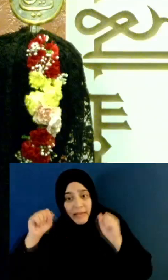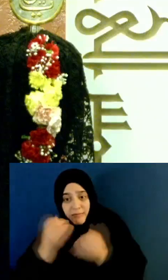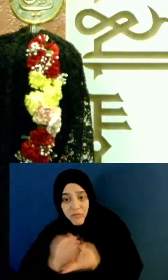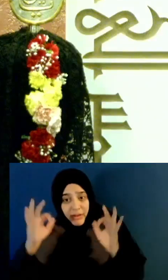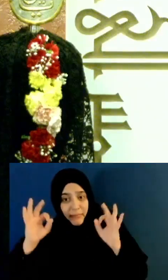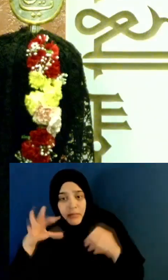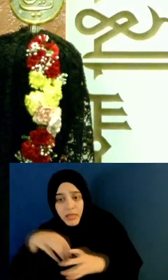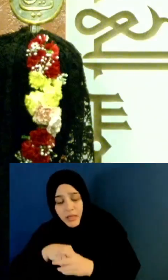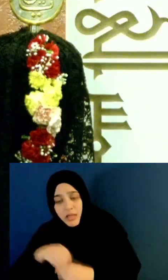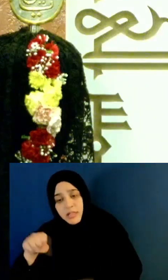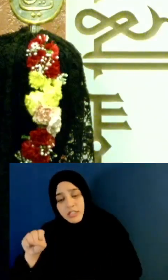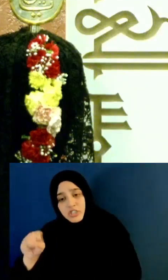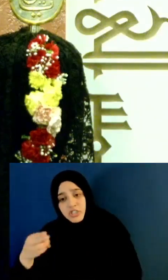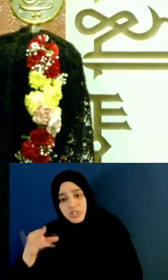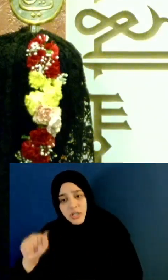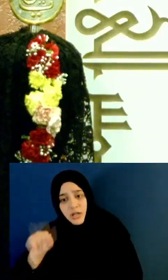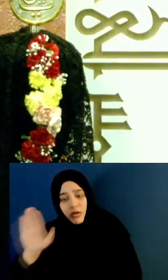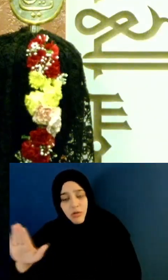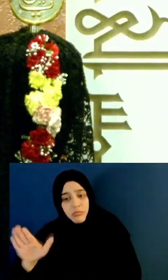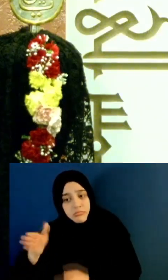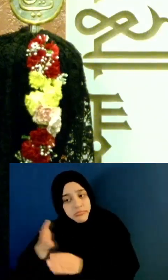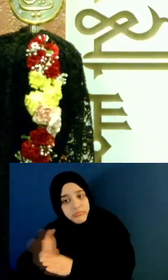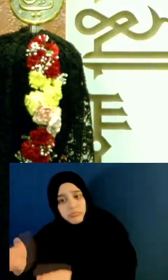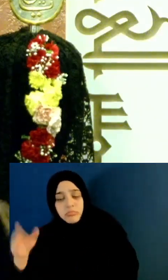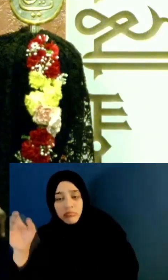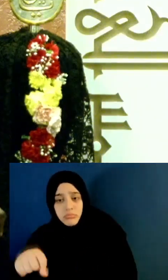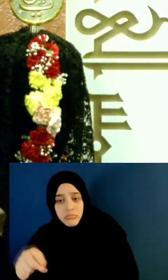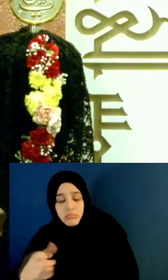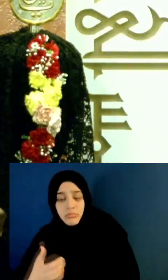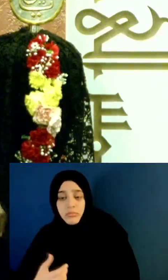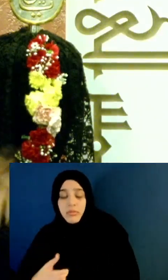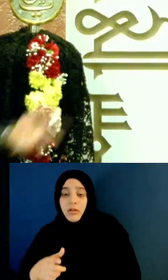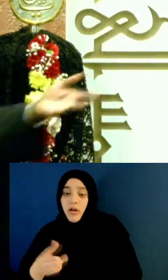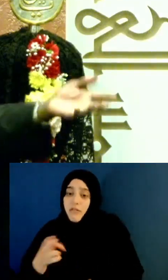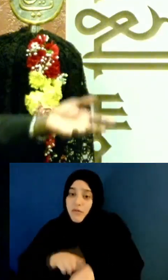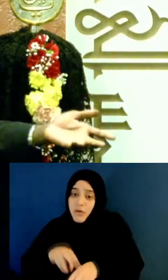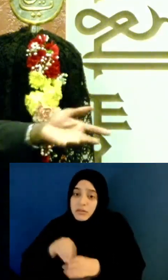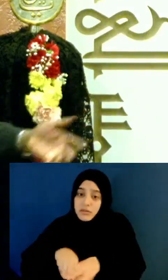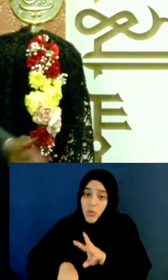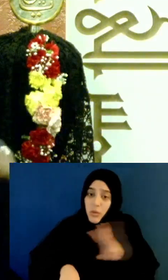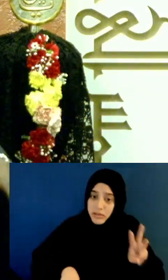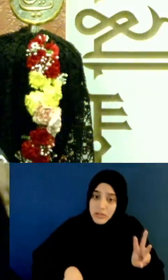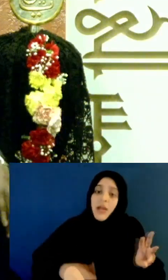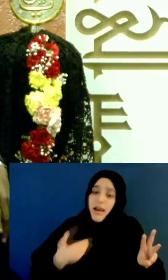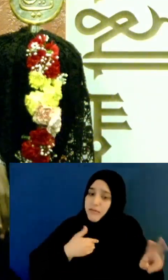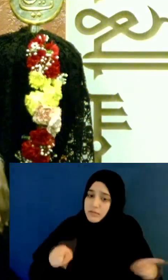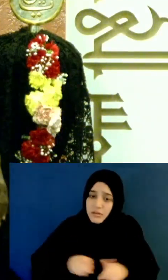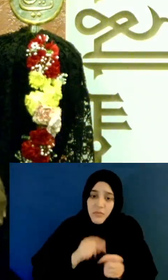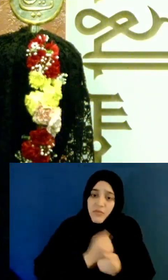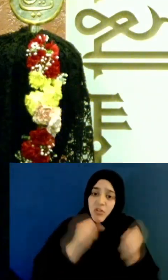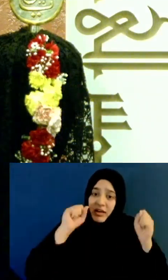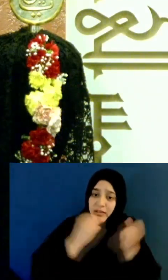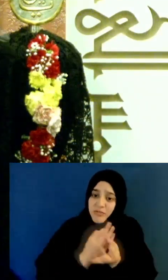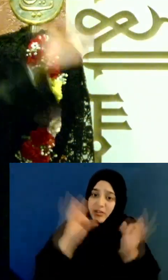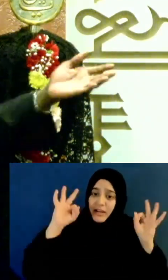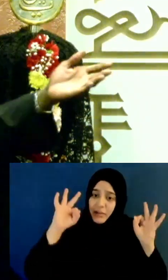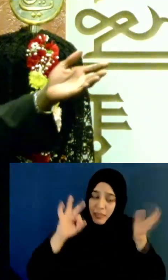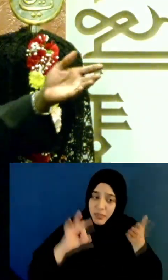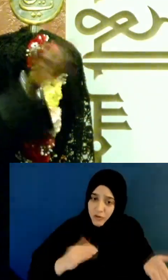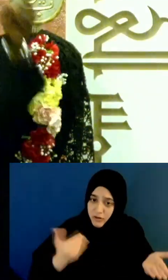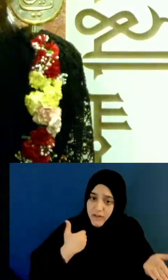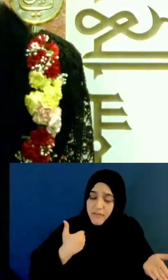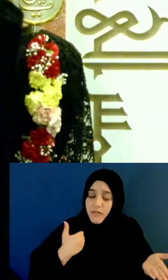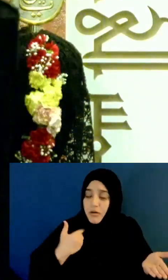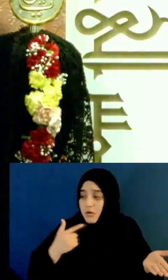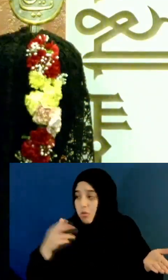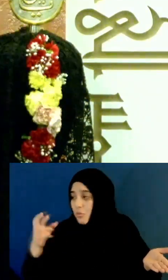And of course, we also have our Western freedom. We are free. But obviously, we all know whether Western freedom or religious freedom, there